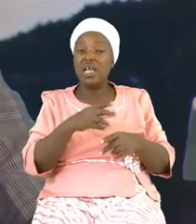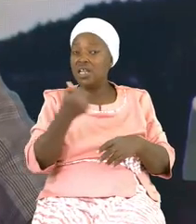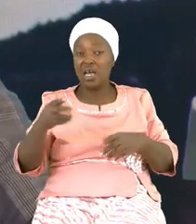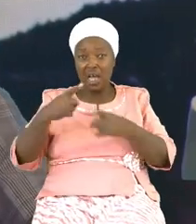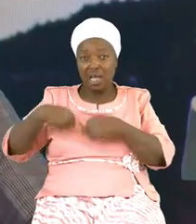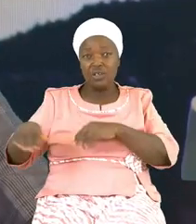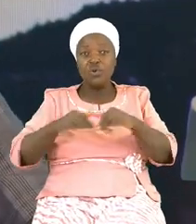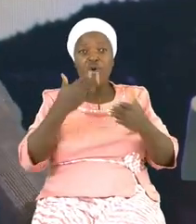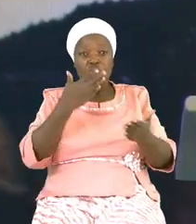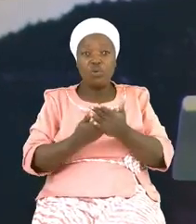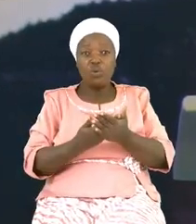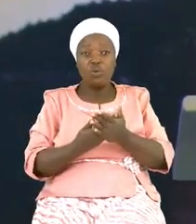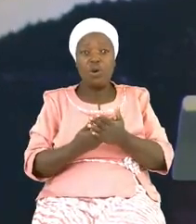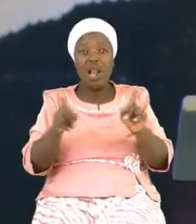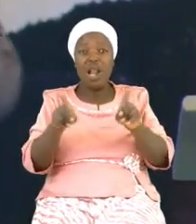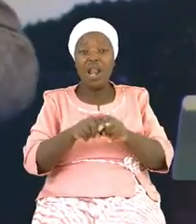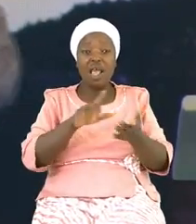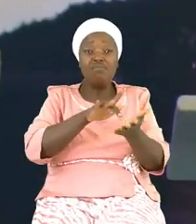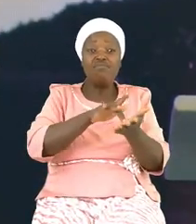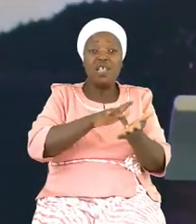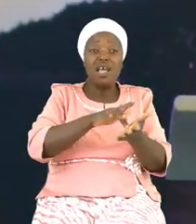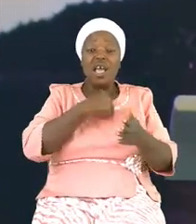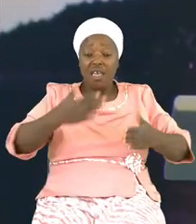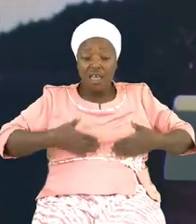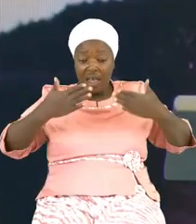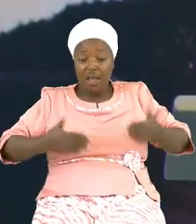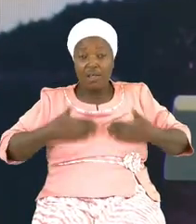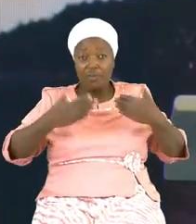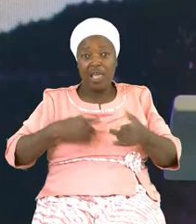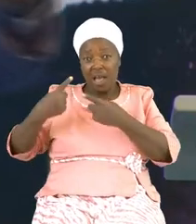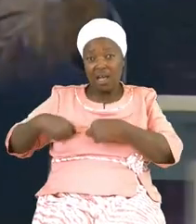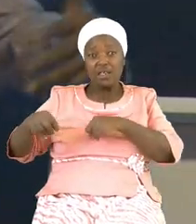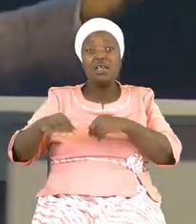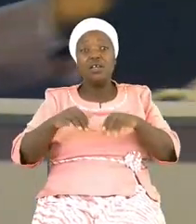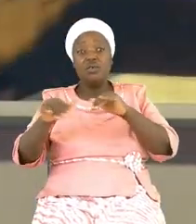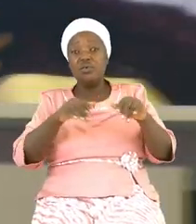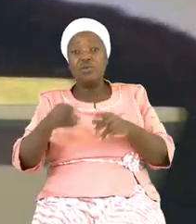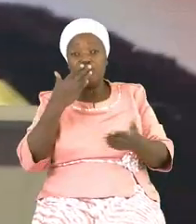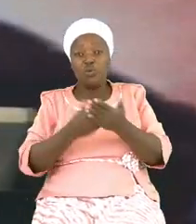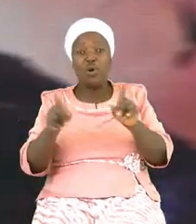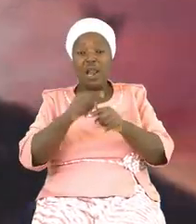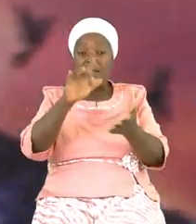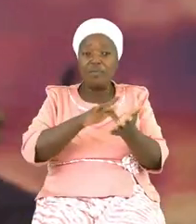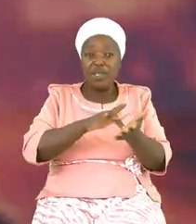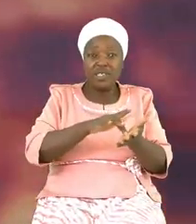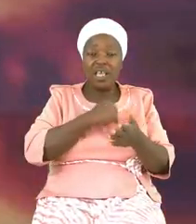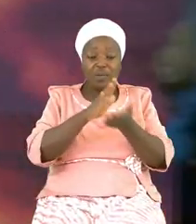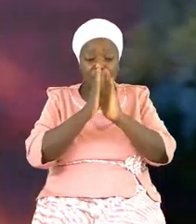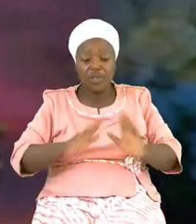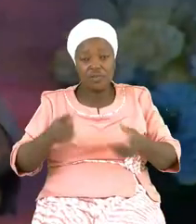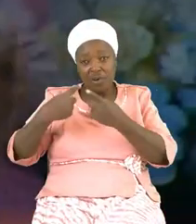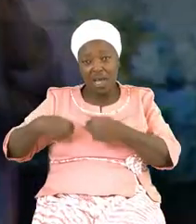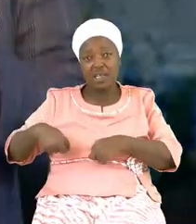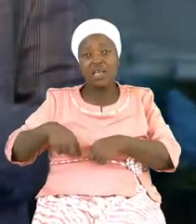like medicine. A merry heart, a joyful heart, a happy heart, a peaceful heart will do good